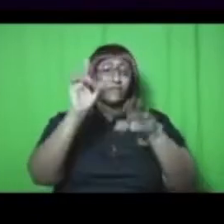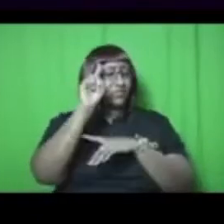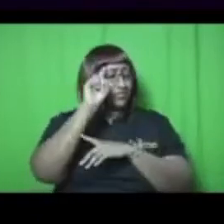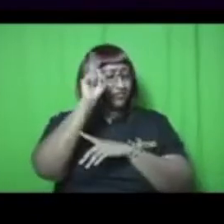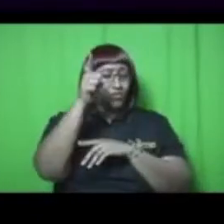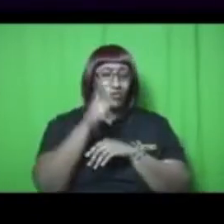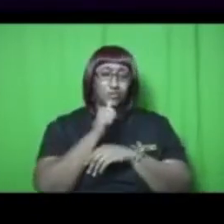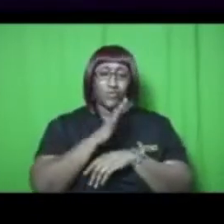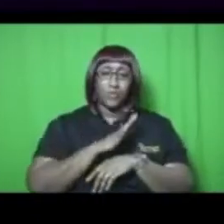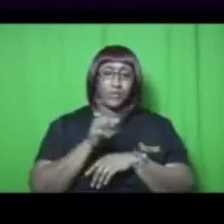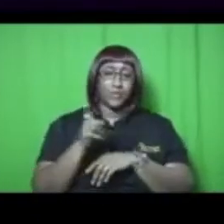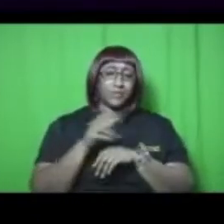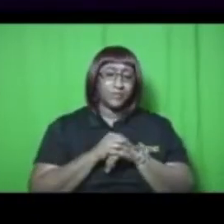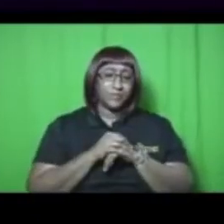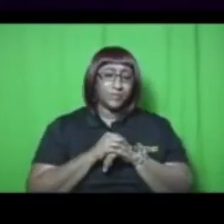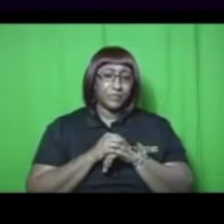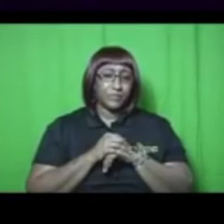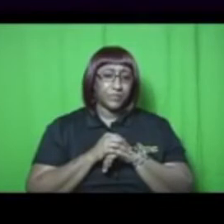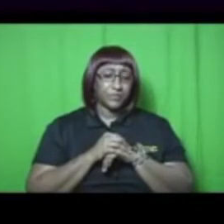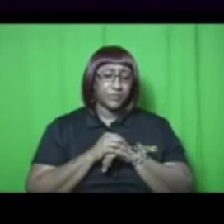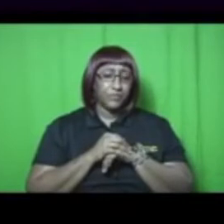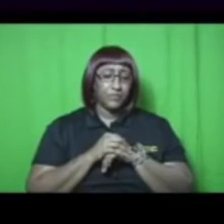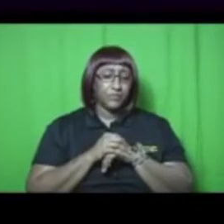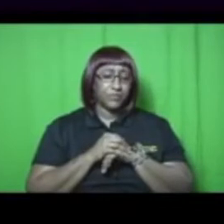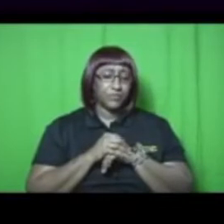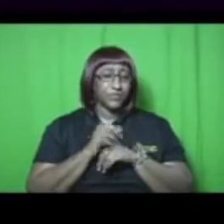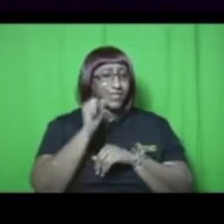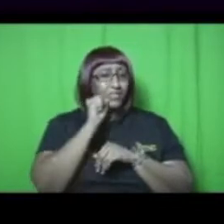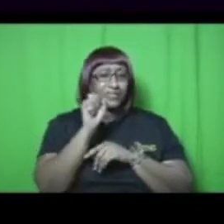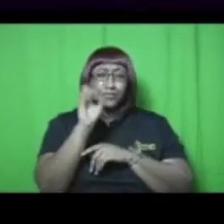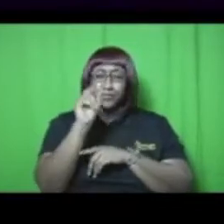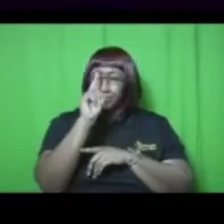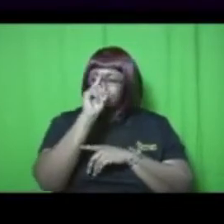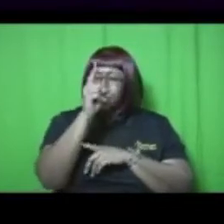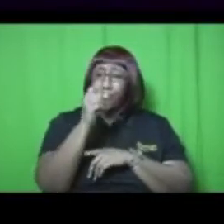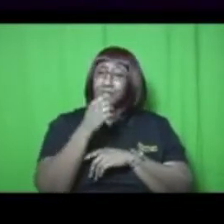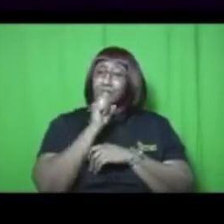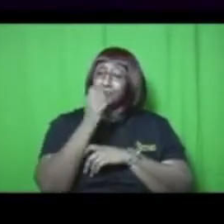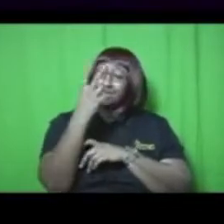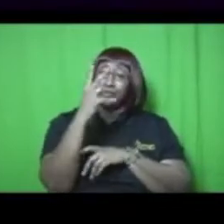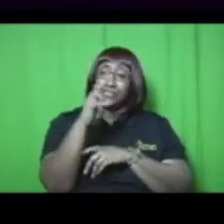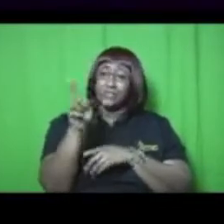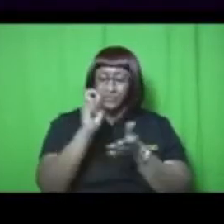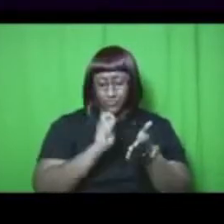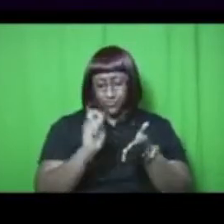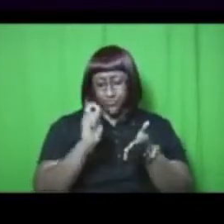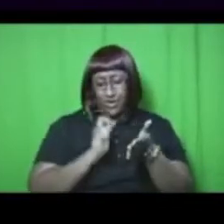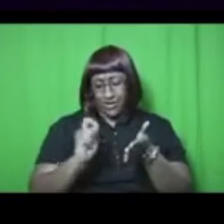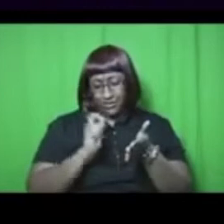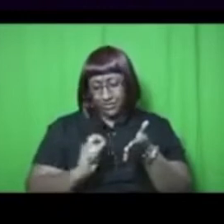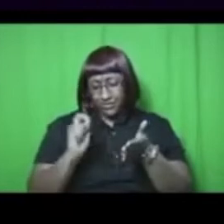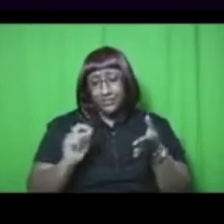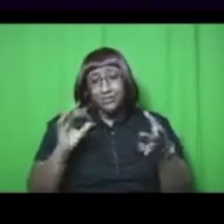Brilliant, Yale-educated attorney. She was so smart that at 17 years old, she was writing speeches